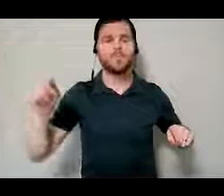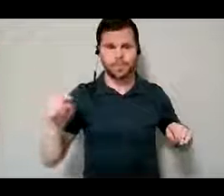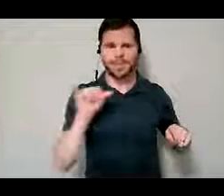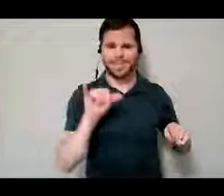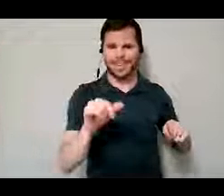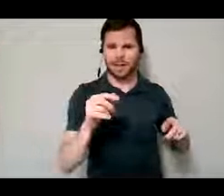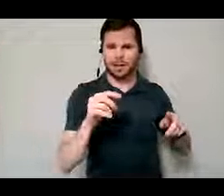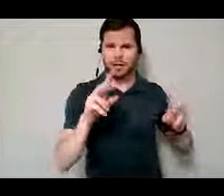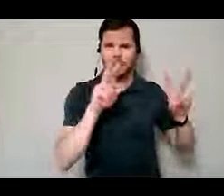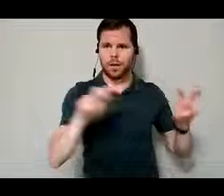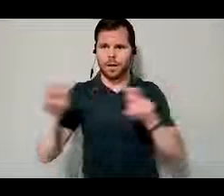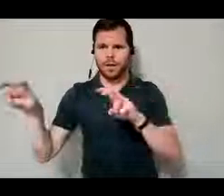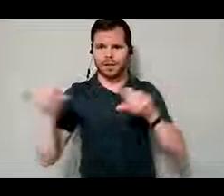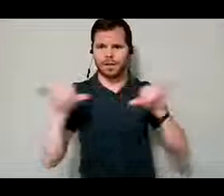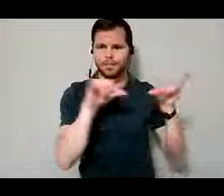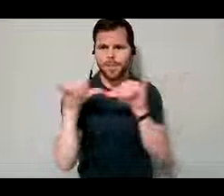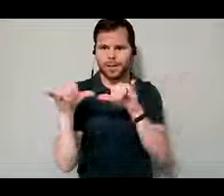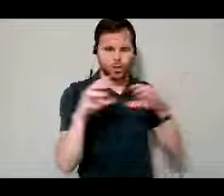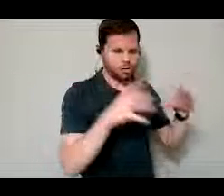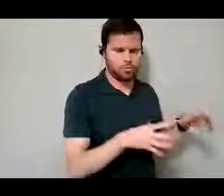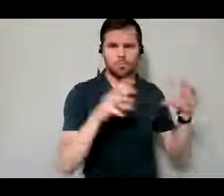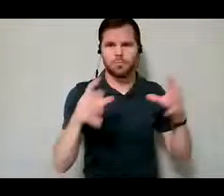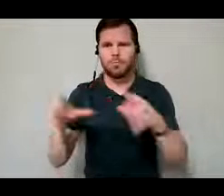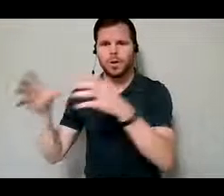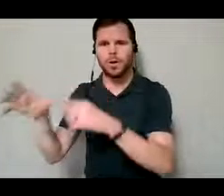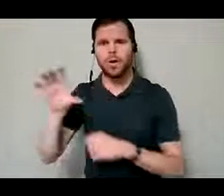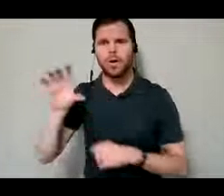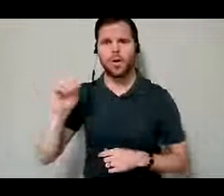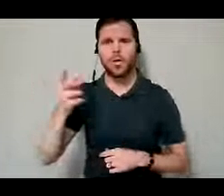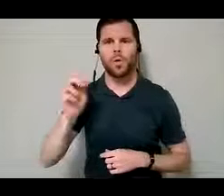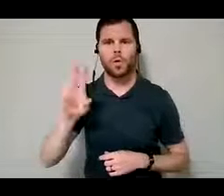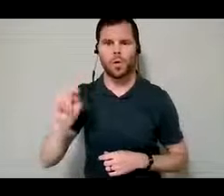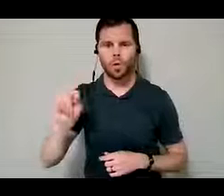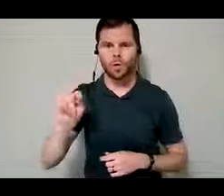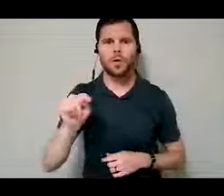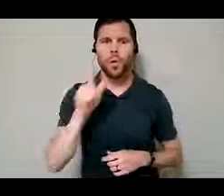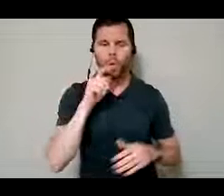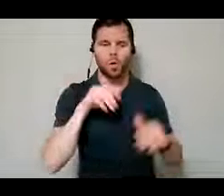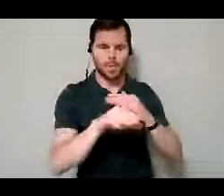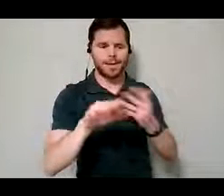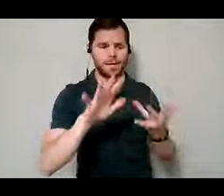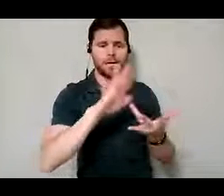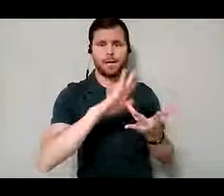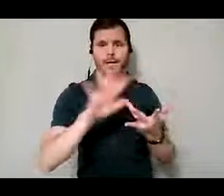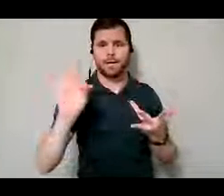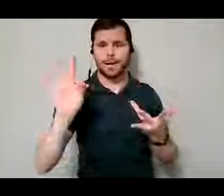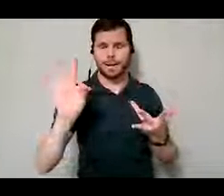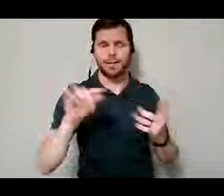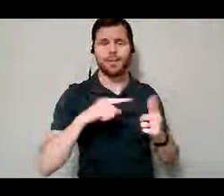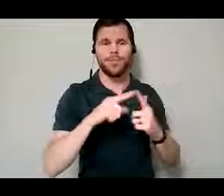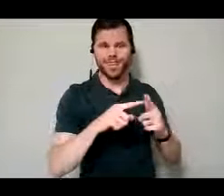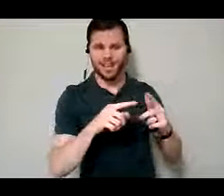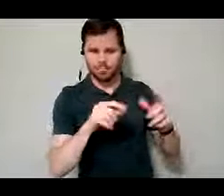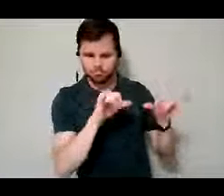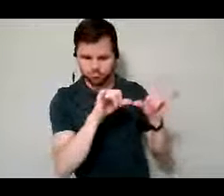the students that are part of that cohort are the ones that enter in that 9th grade year, and then they should be graduating by 2020. So you look at that total number